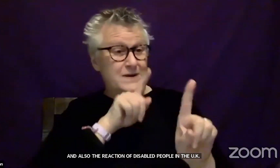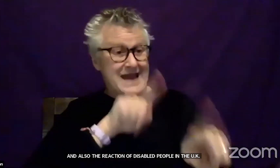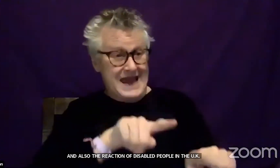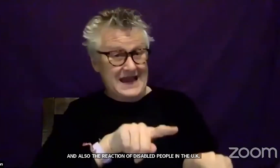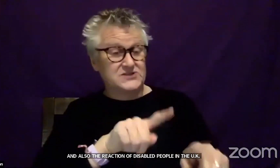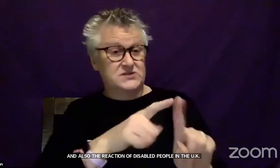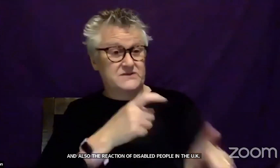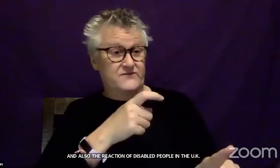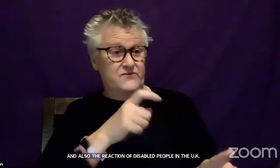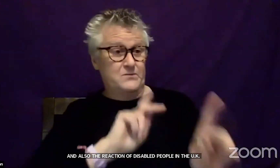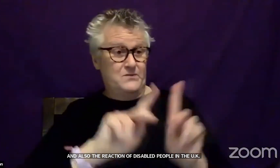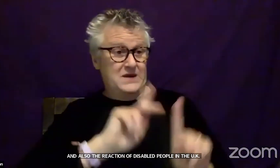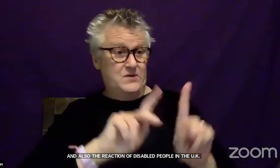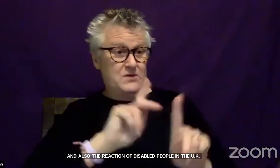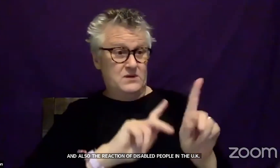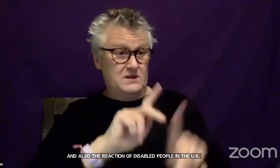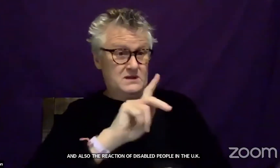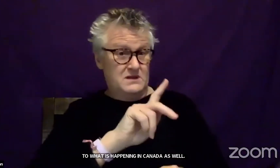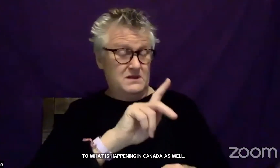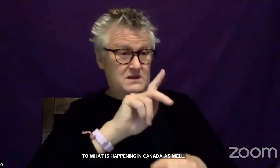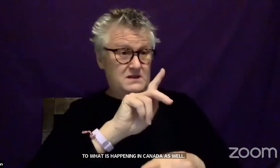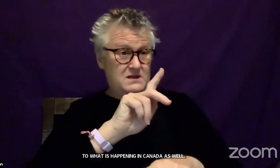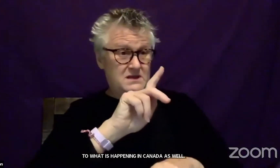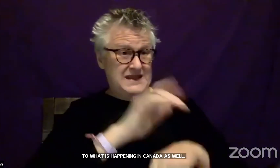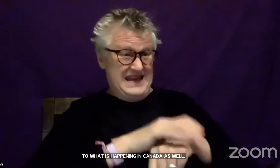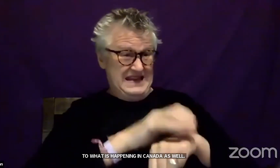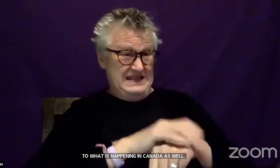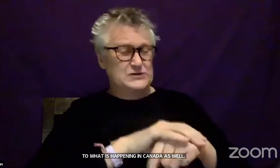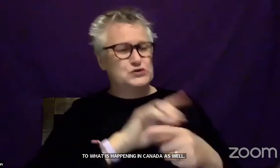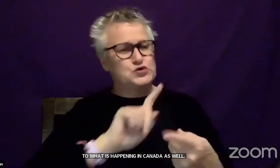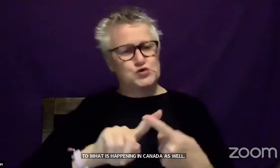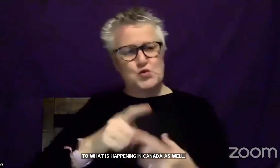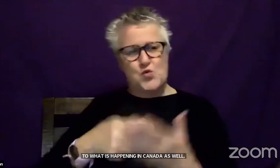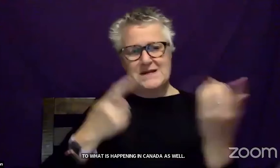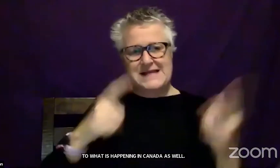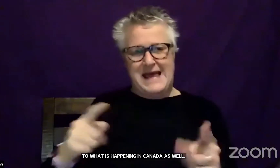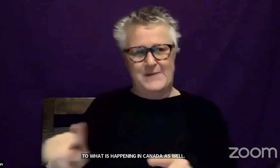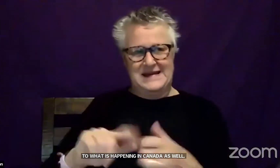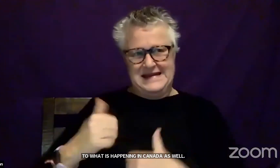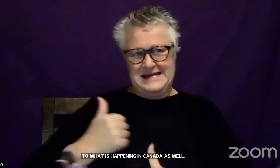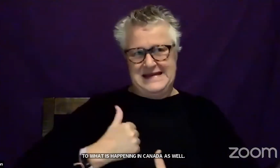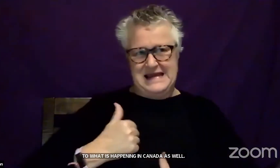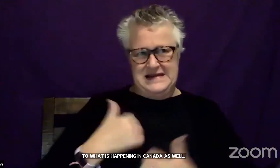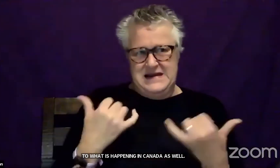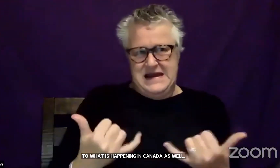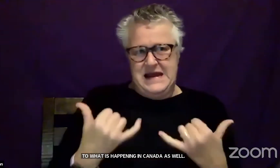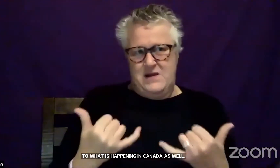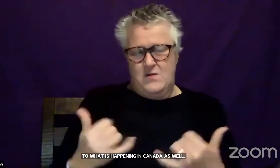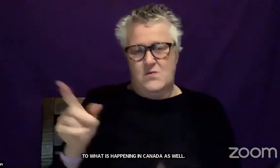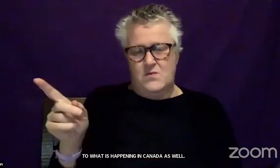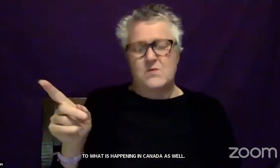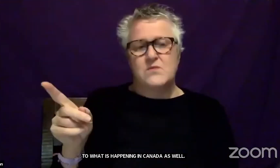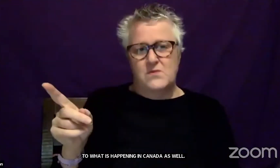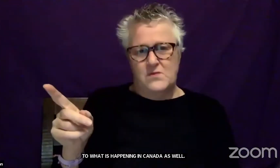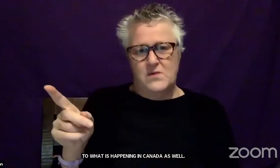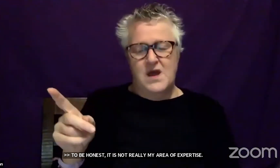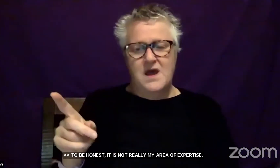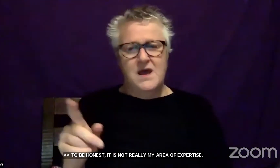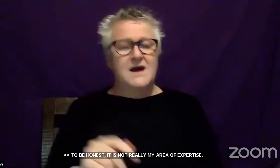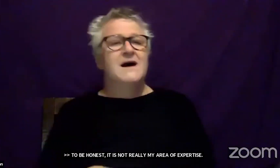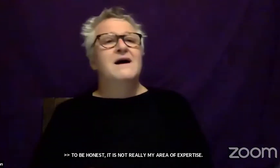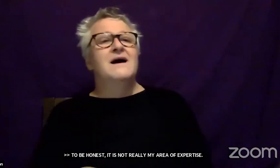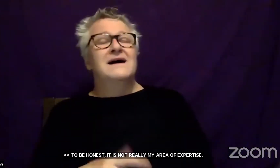well. To be honest, it's not really my area of expertise. No, that's okay.